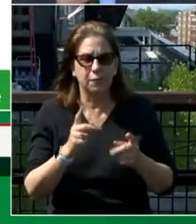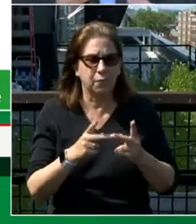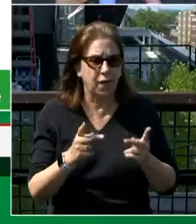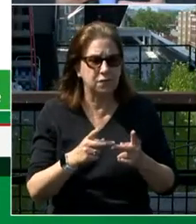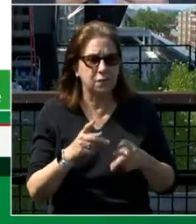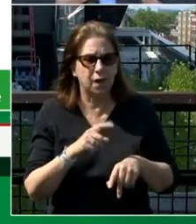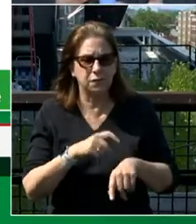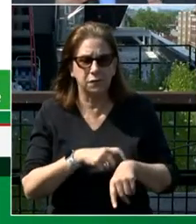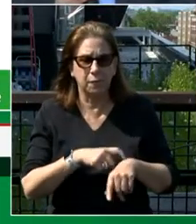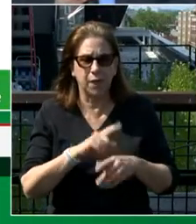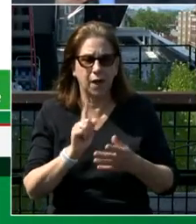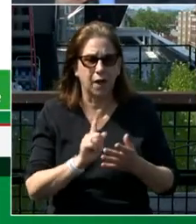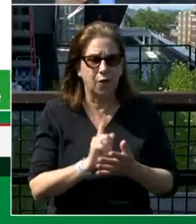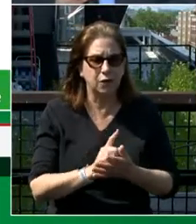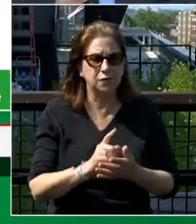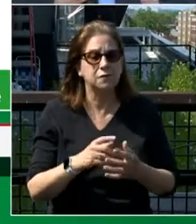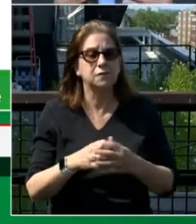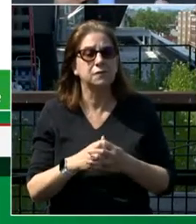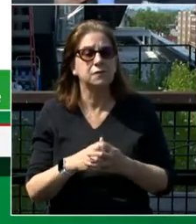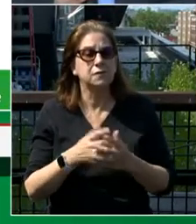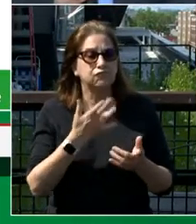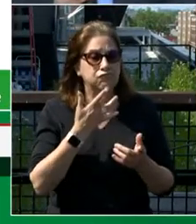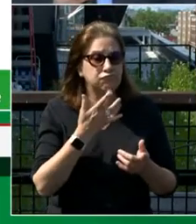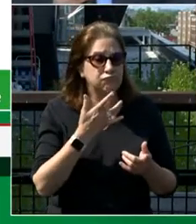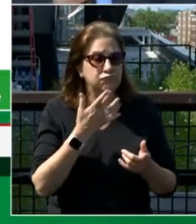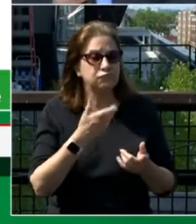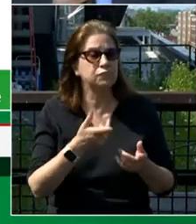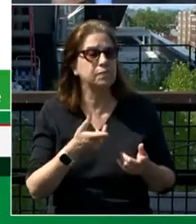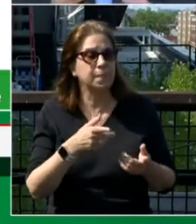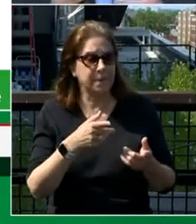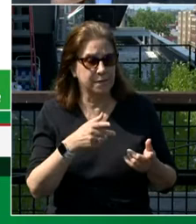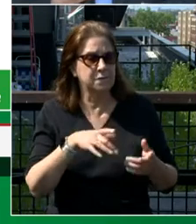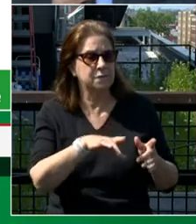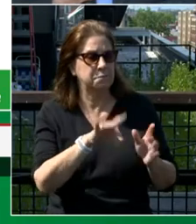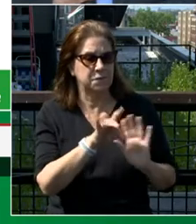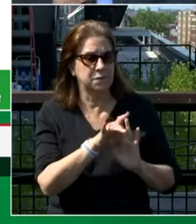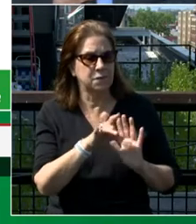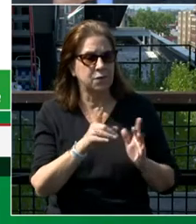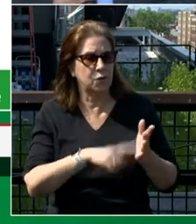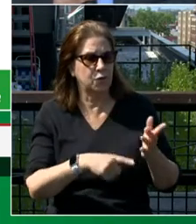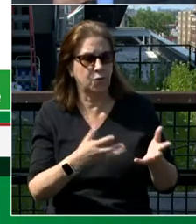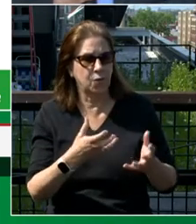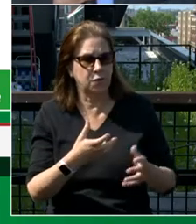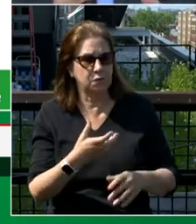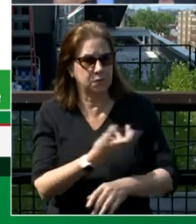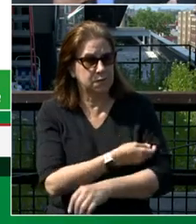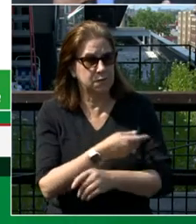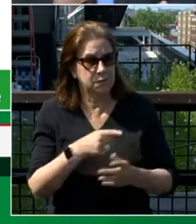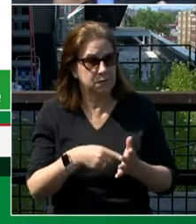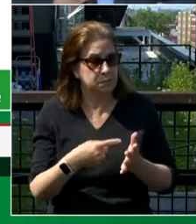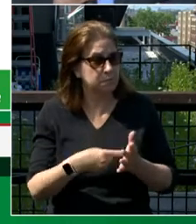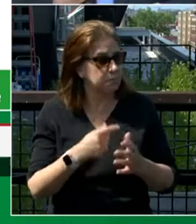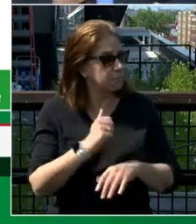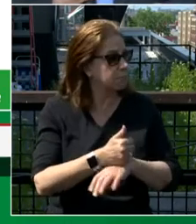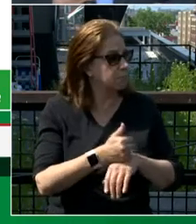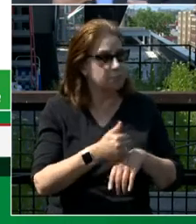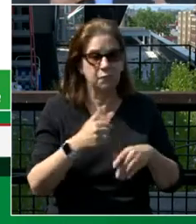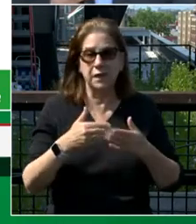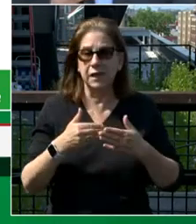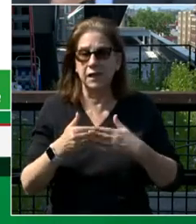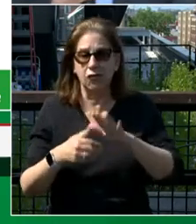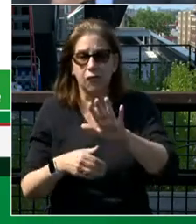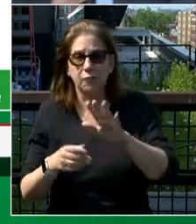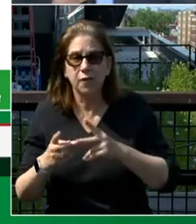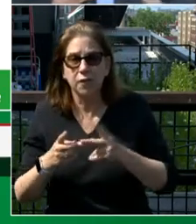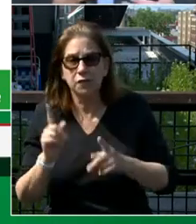say, providers of vaccine and be able to do it right on the workplace. It's something we've been doing through the last few weeks, but we